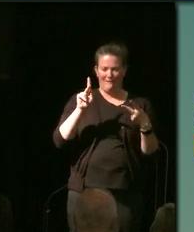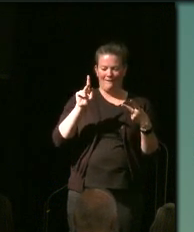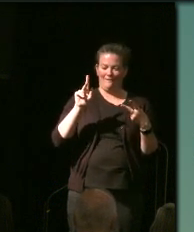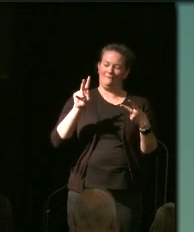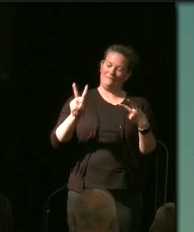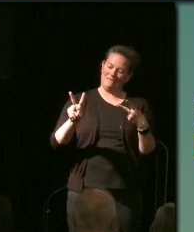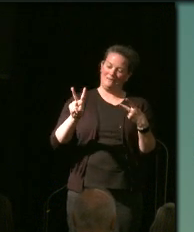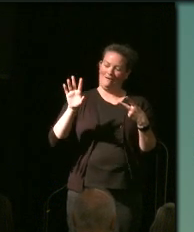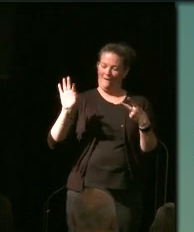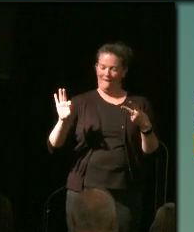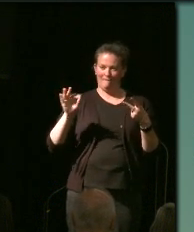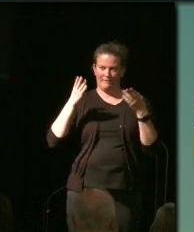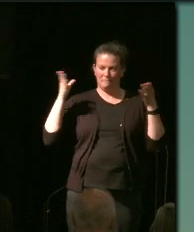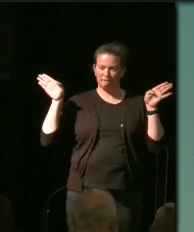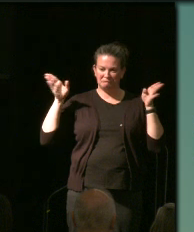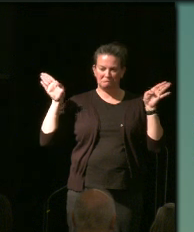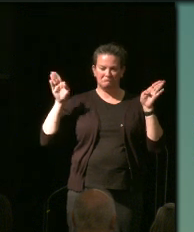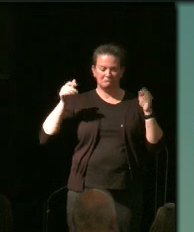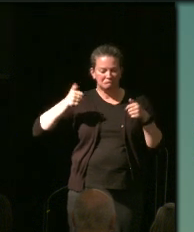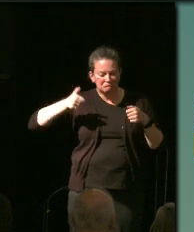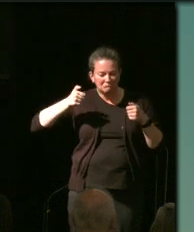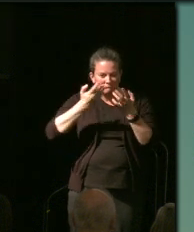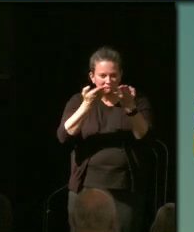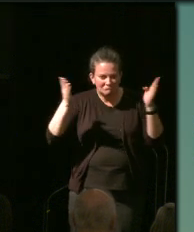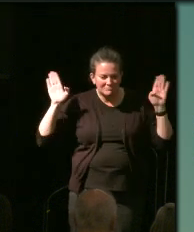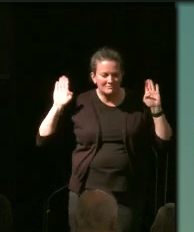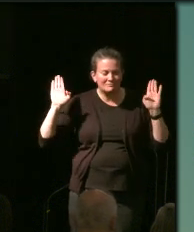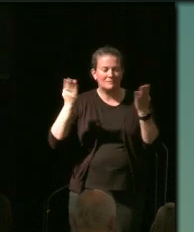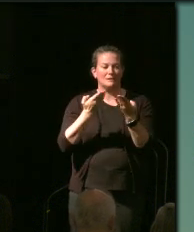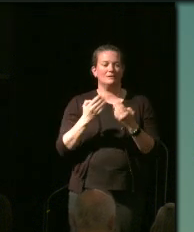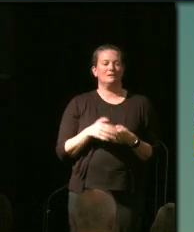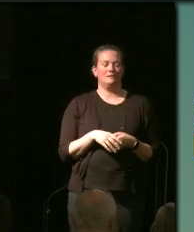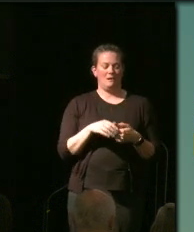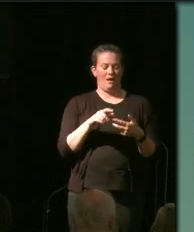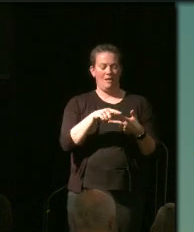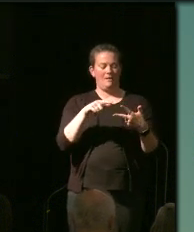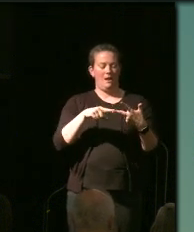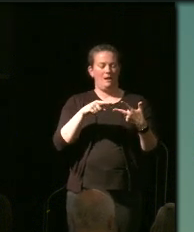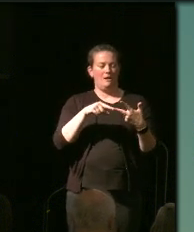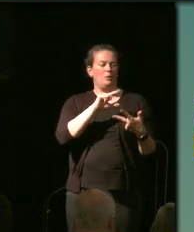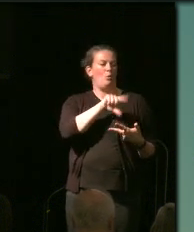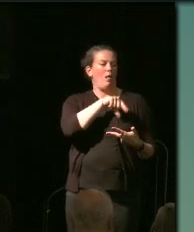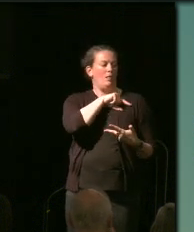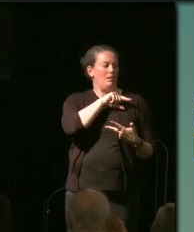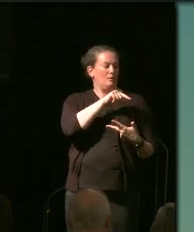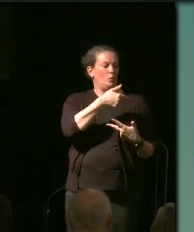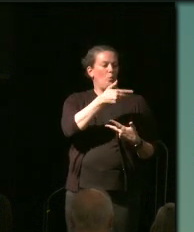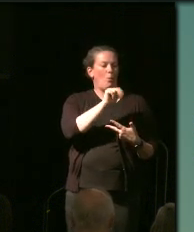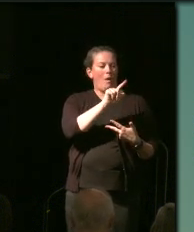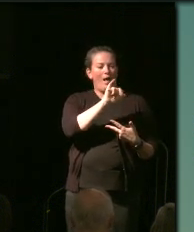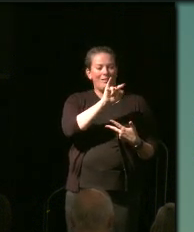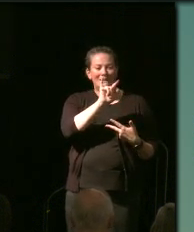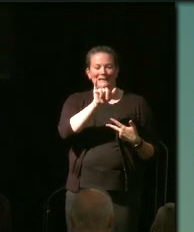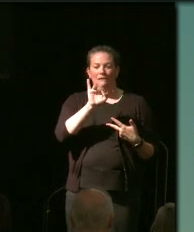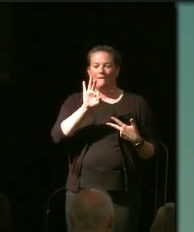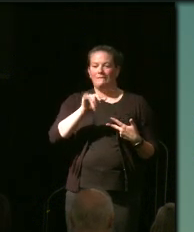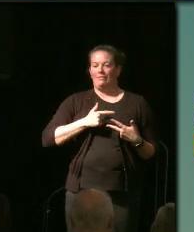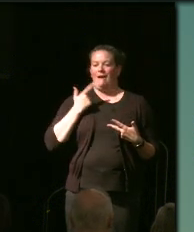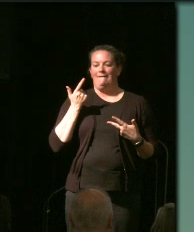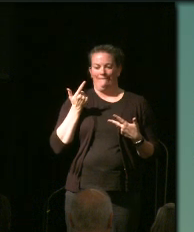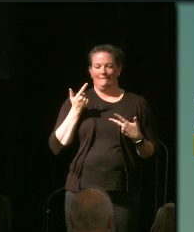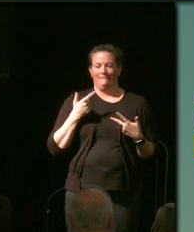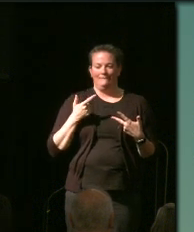vision, and change in mobility-related function. That's the quality of life questionnaire, which any of you who've been in a part of a trial, I'm sure, have seen